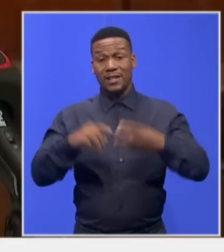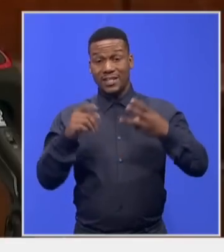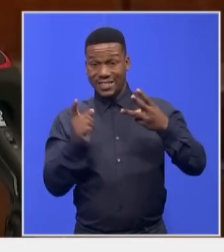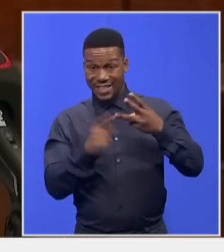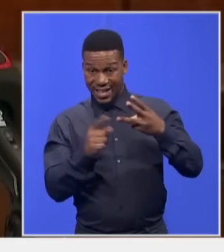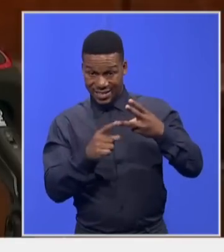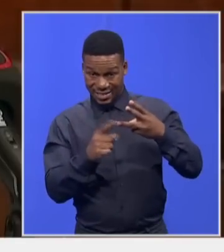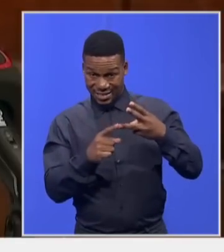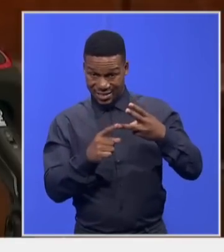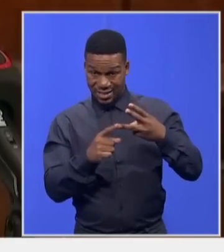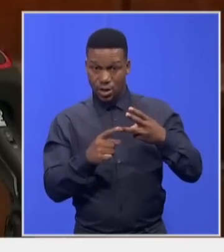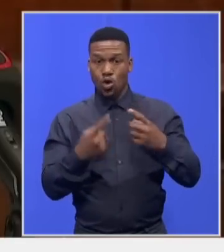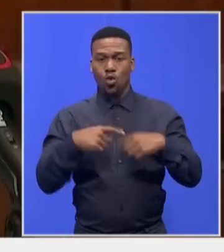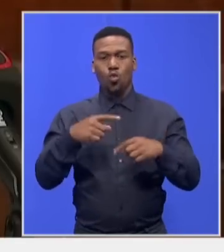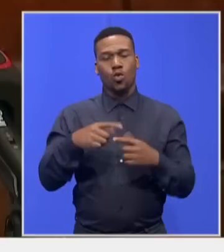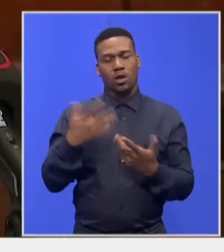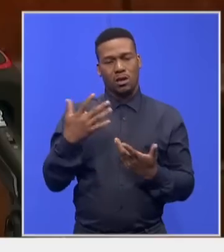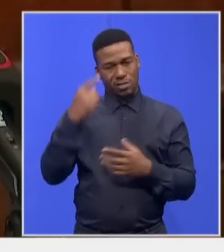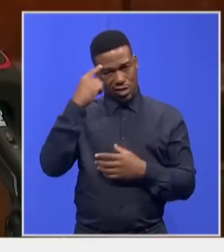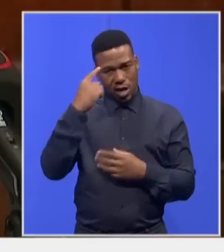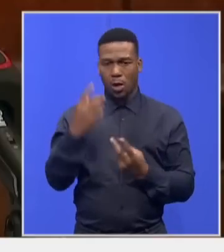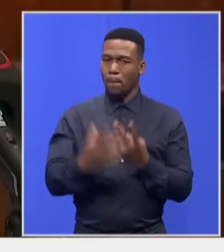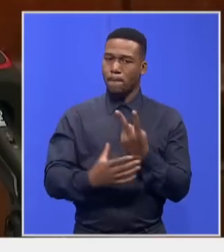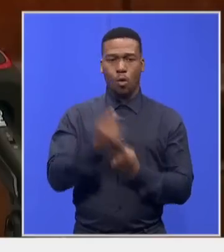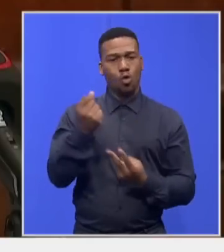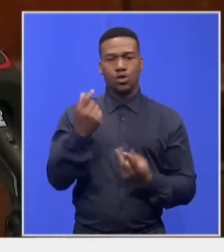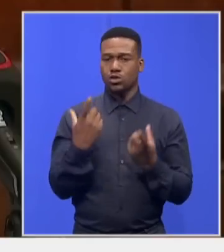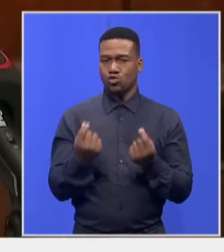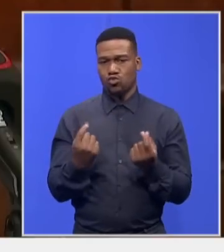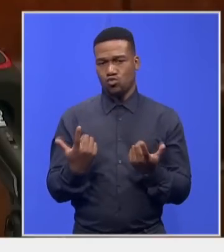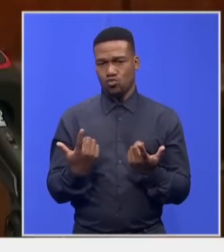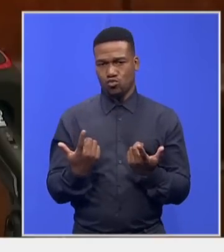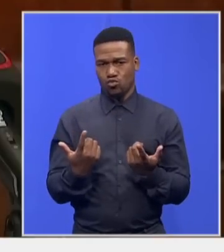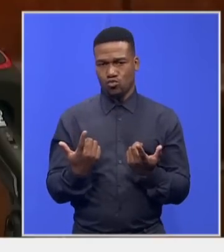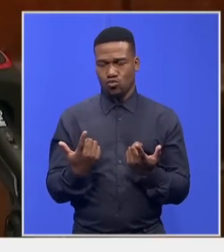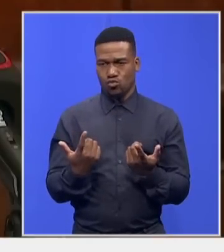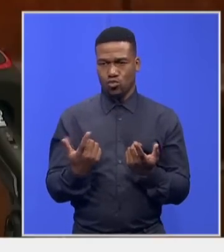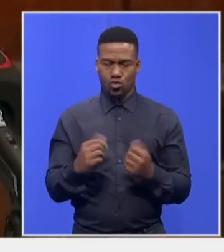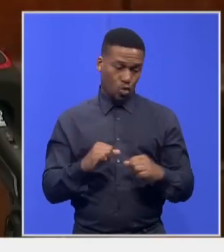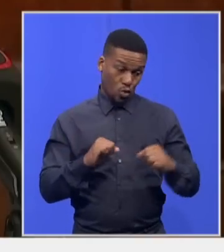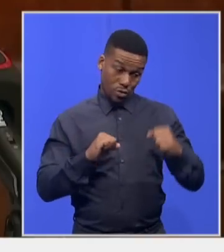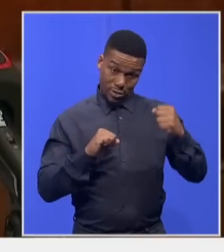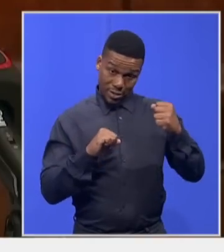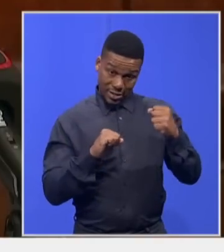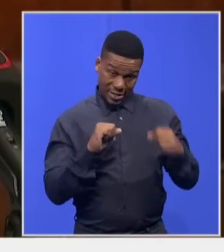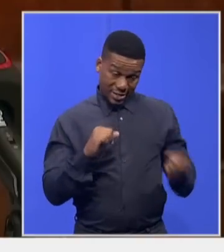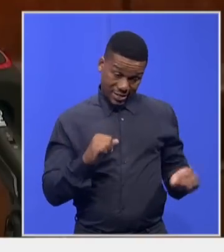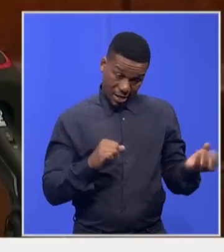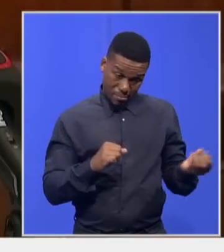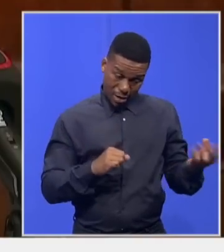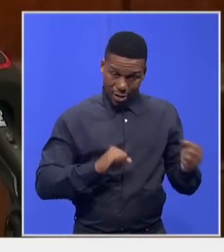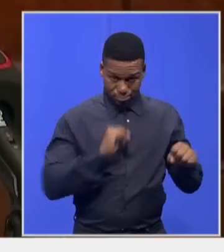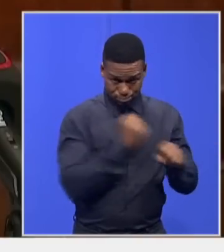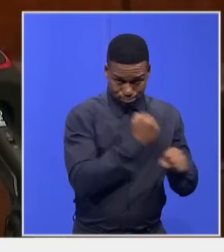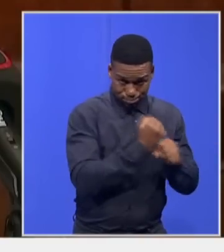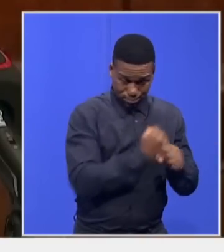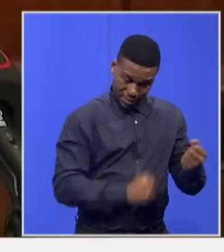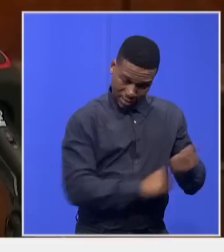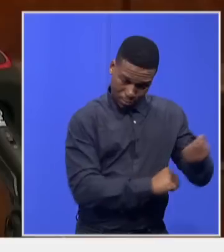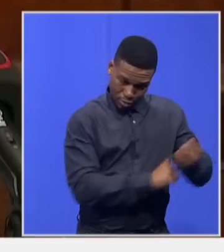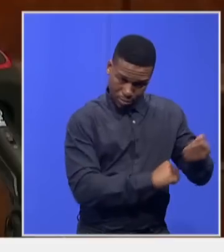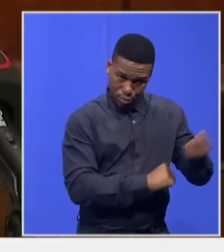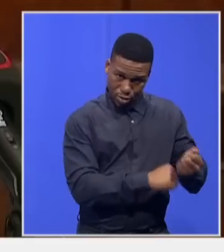is that you do both. You ramp up demand and ramp up generation and reduce demand. But as you reduce demand, you